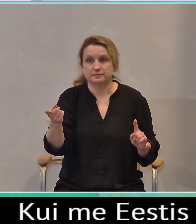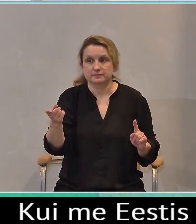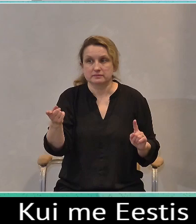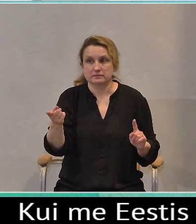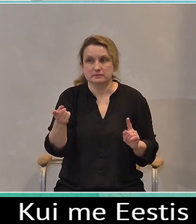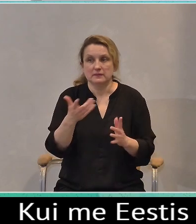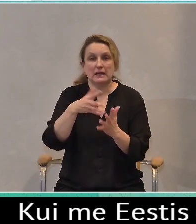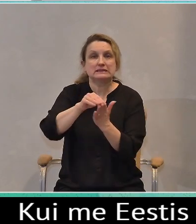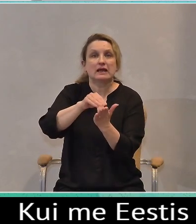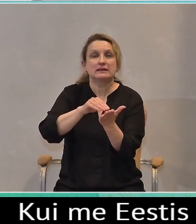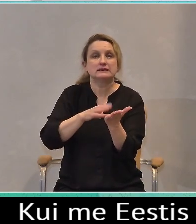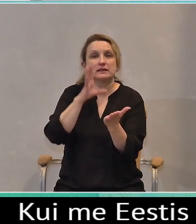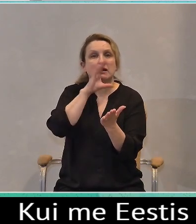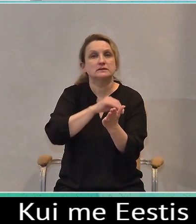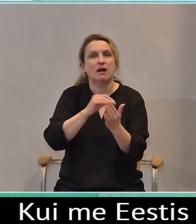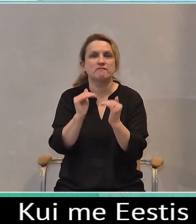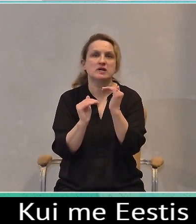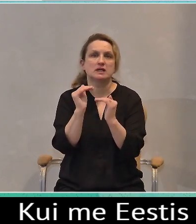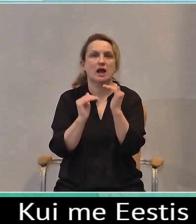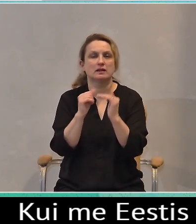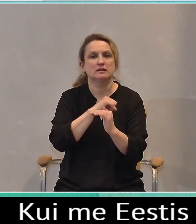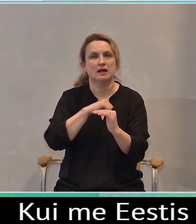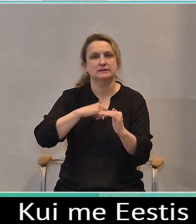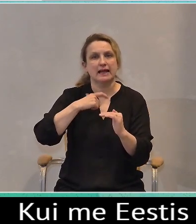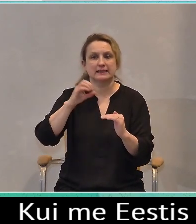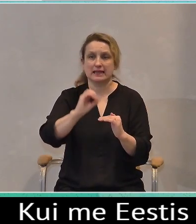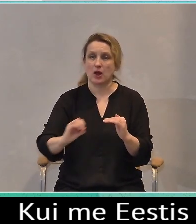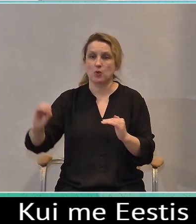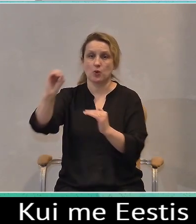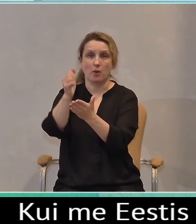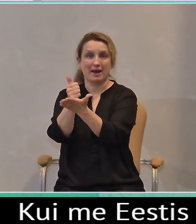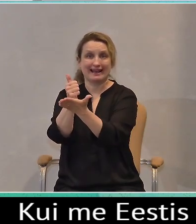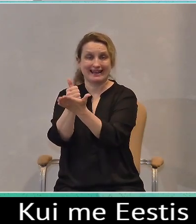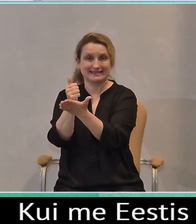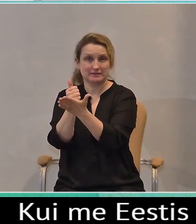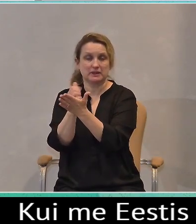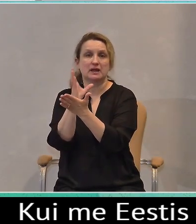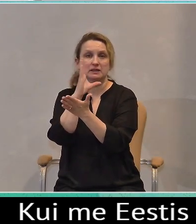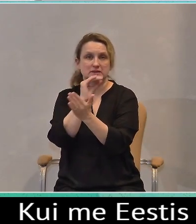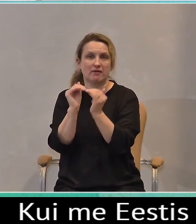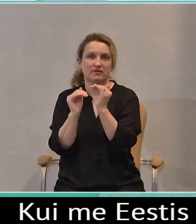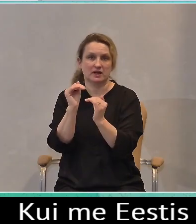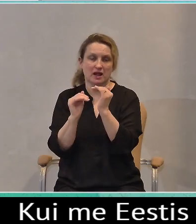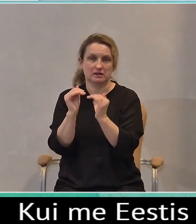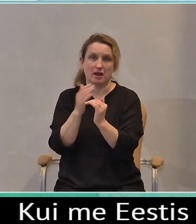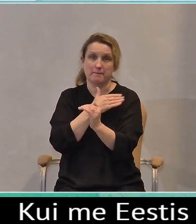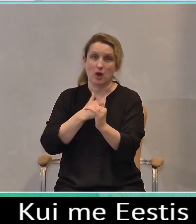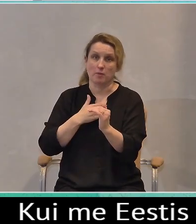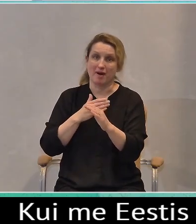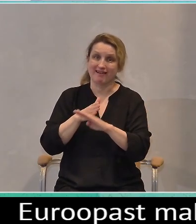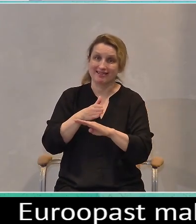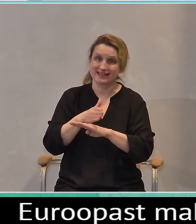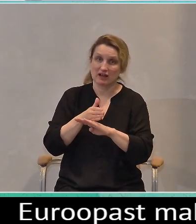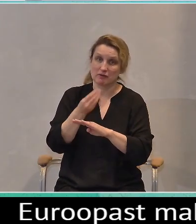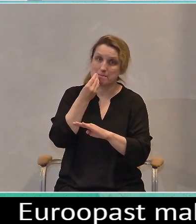for funding or payment thresholds. I can only say we can compare ourselves against the